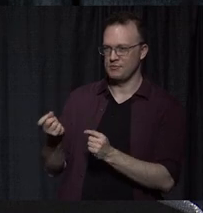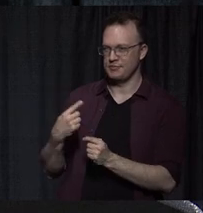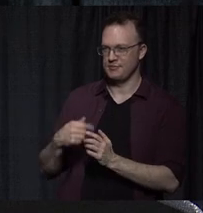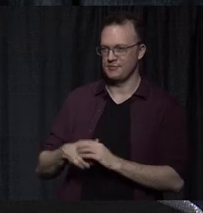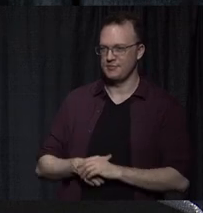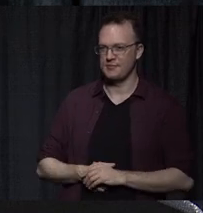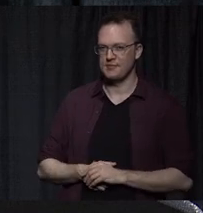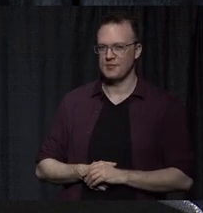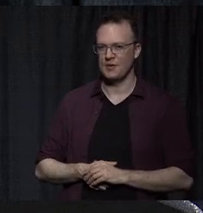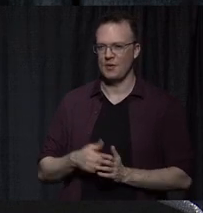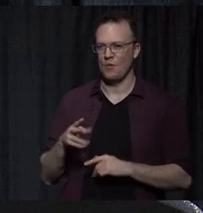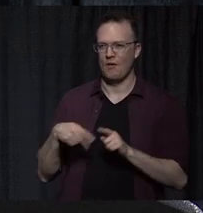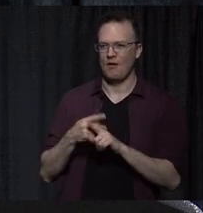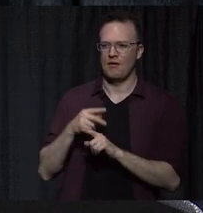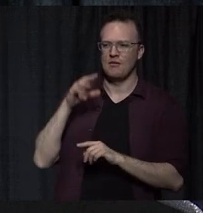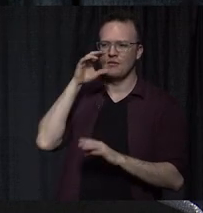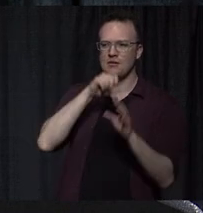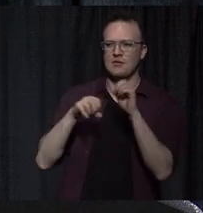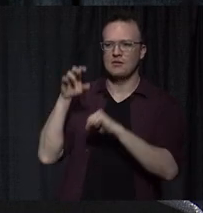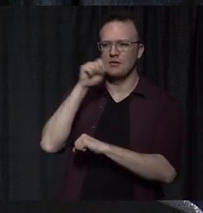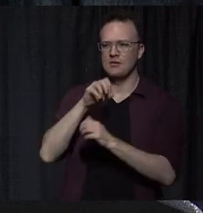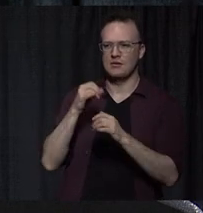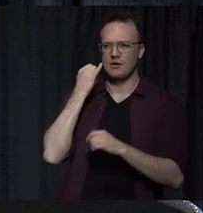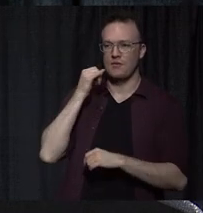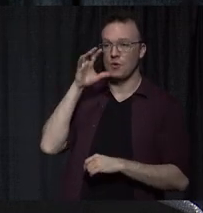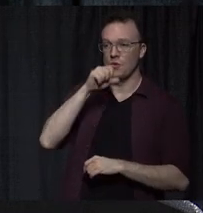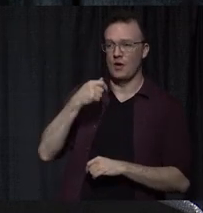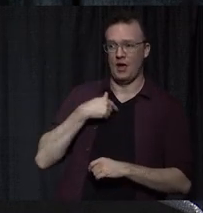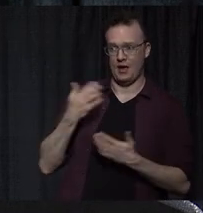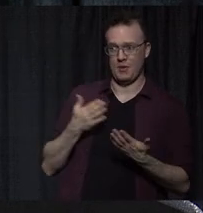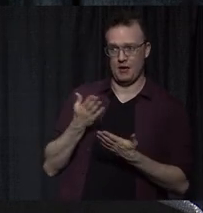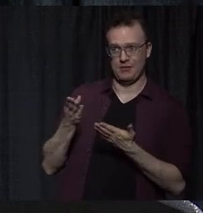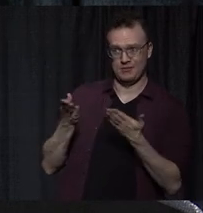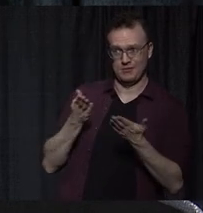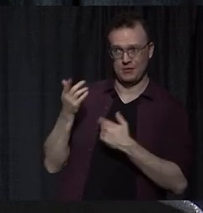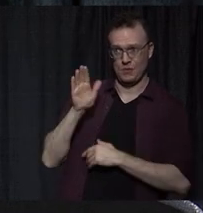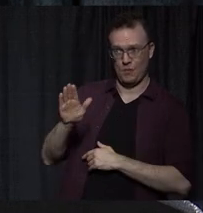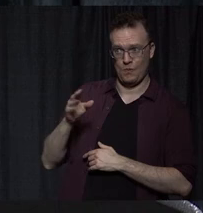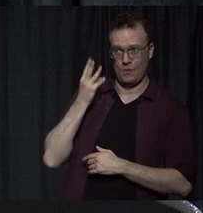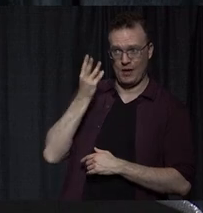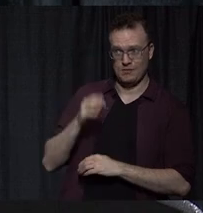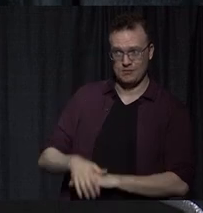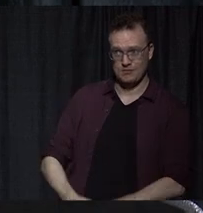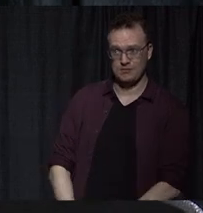check yourself, because what kind of assumptions are you working on that you would think I'm here to replenish your wine?